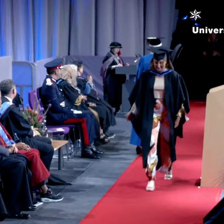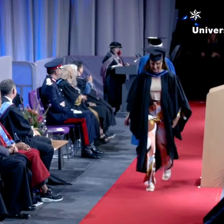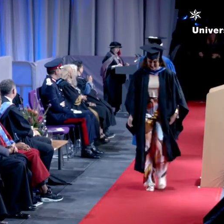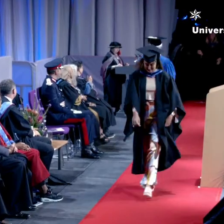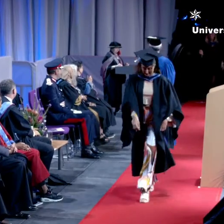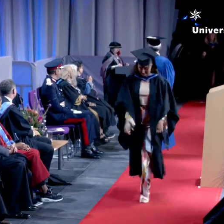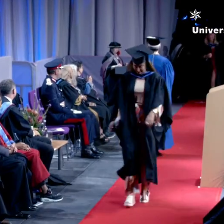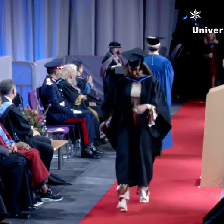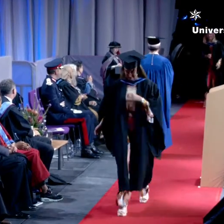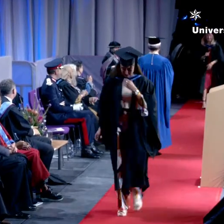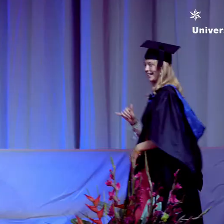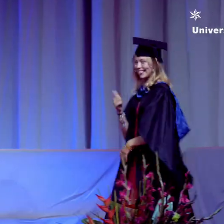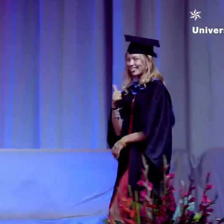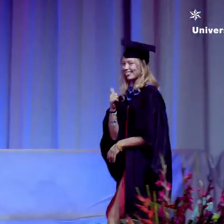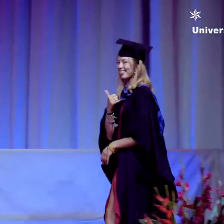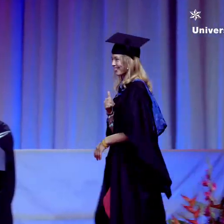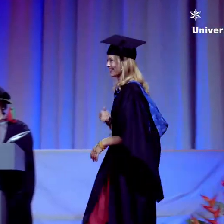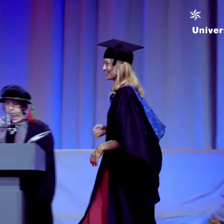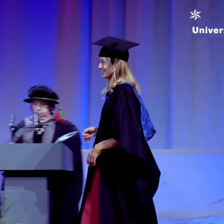Indira Varna O'Reilly.